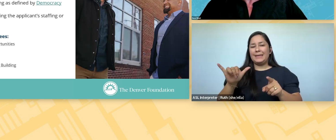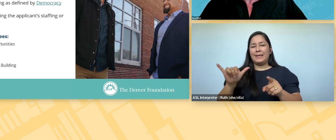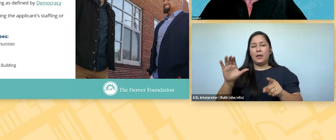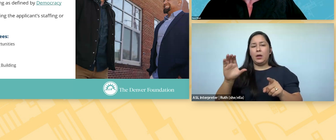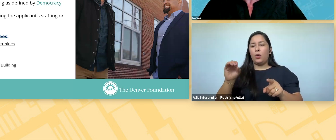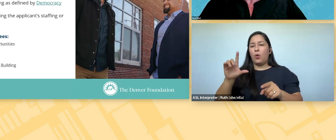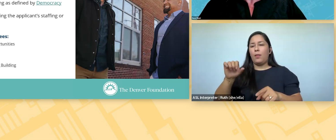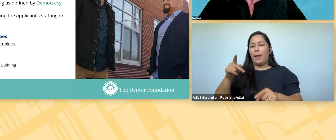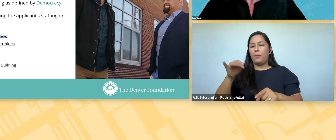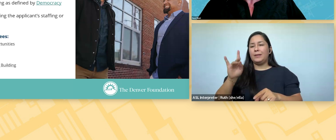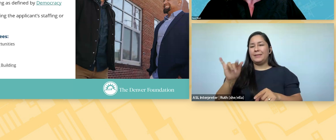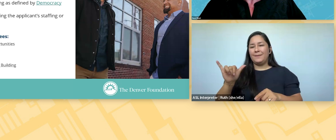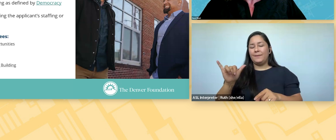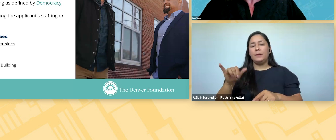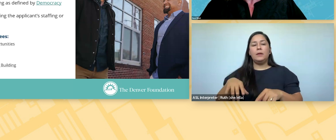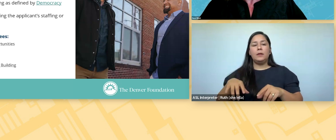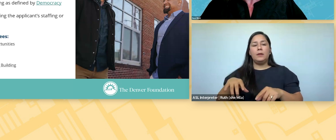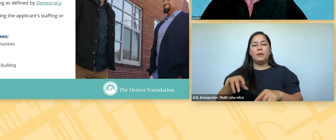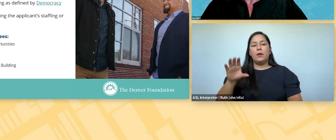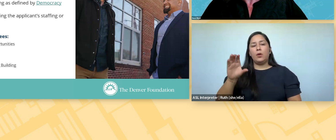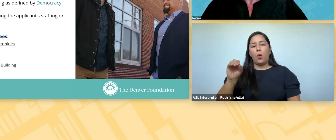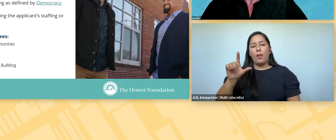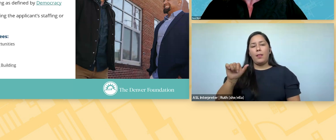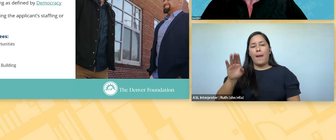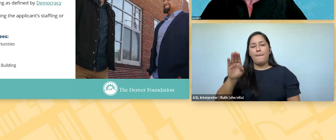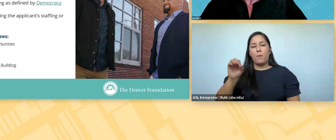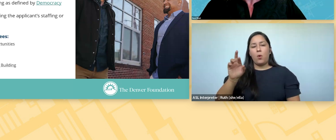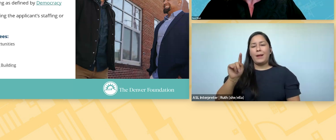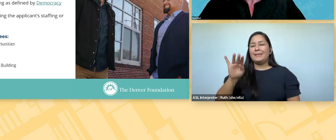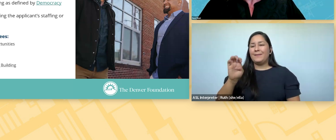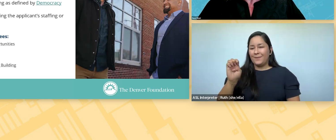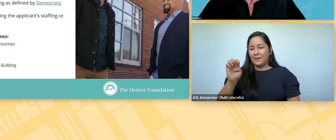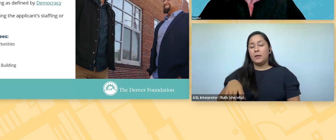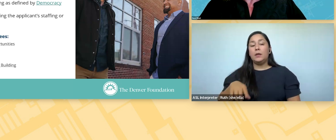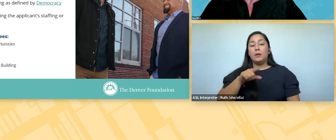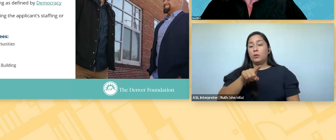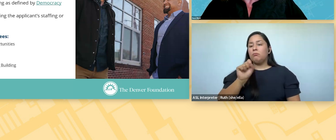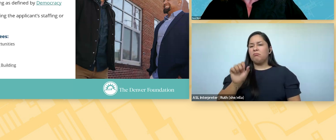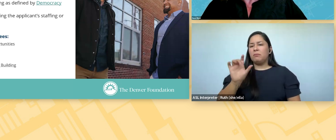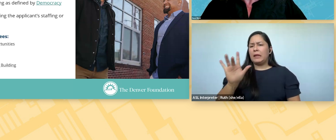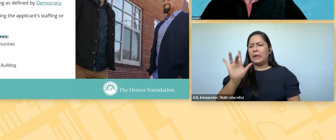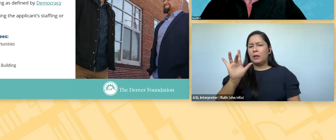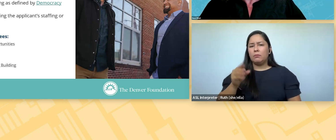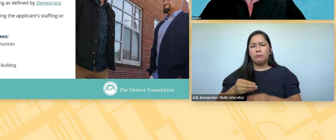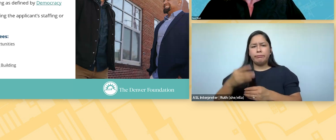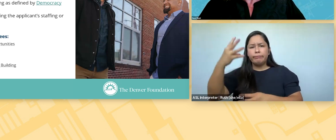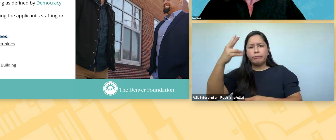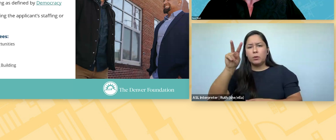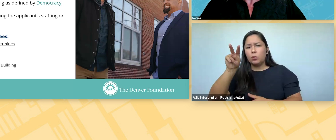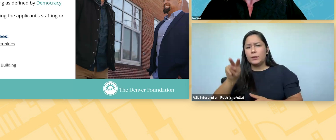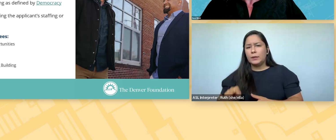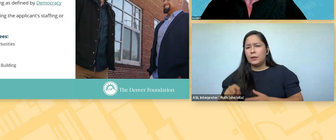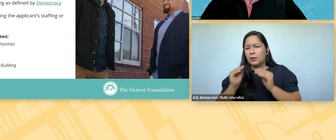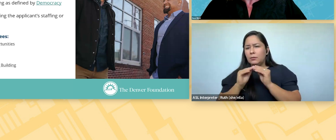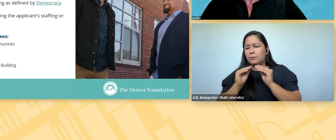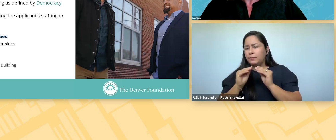the PowerPoint, you'll be able to click into this definition, and that'll help you understand and realize what the